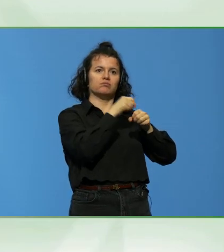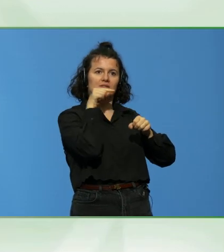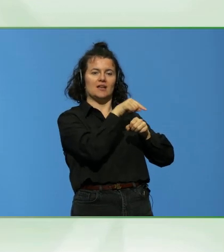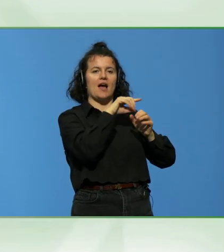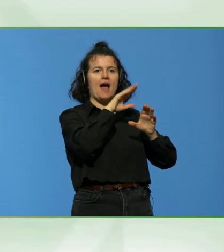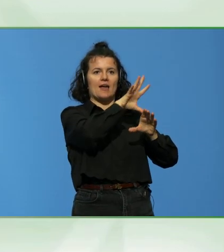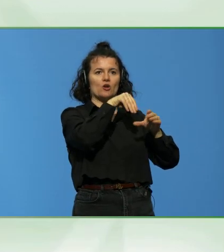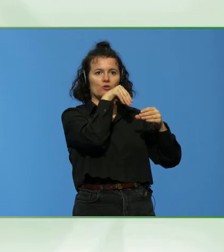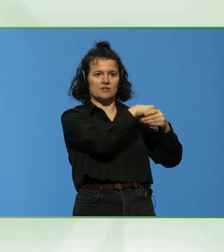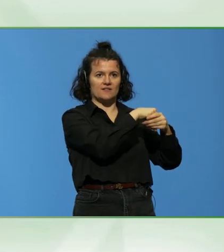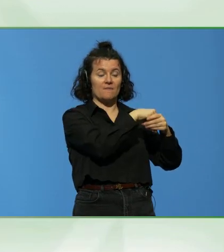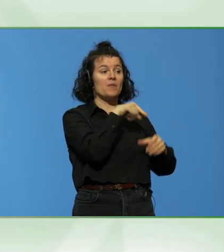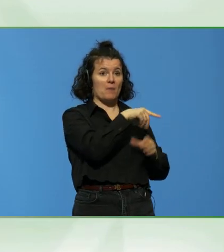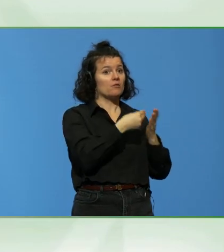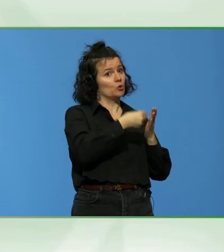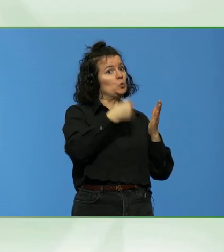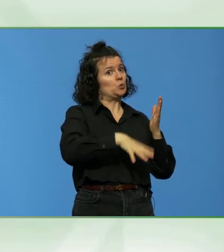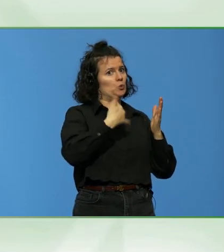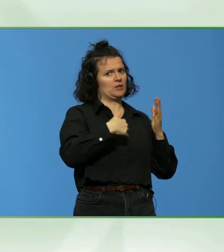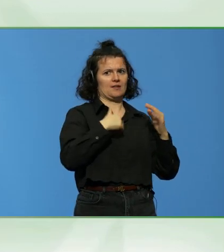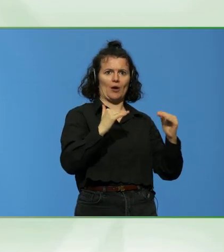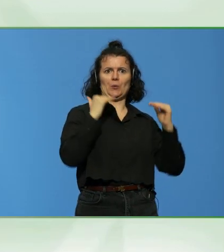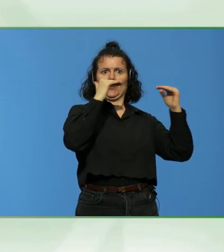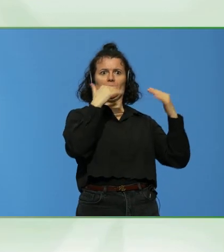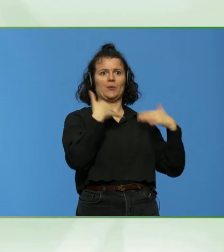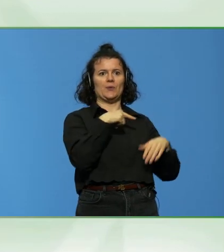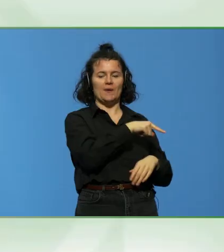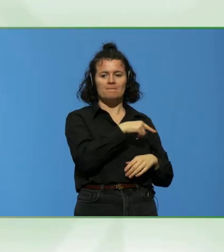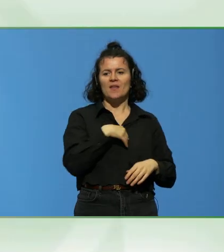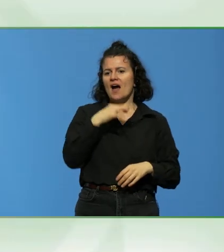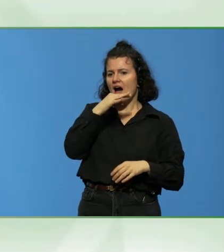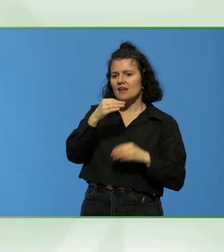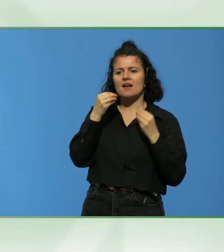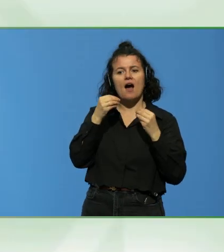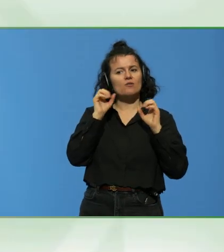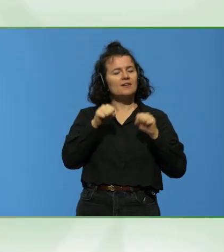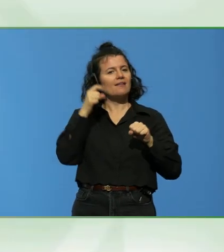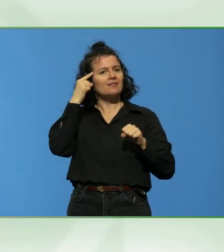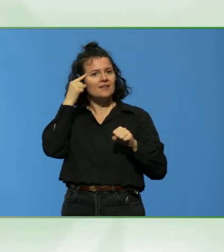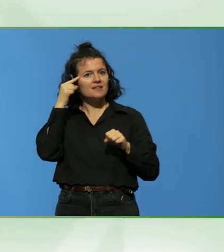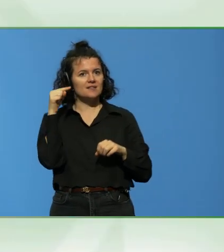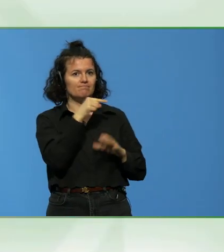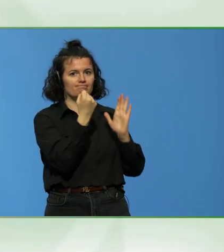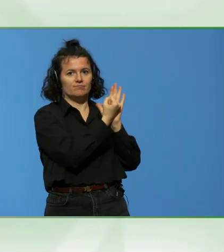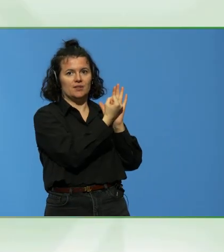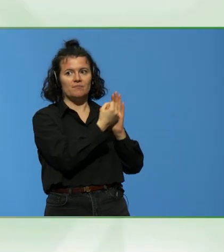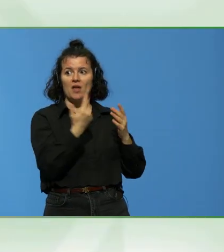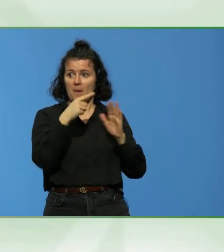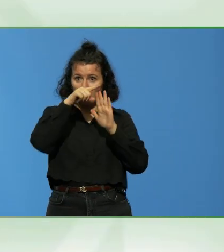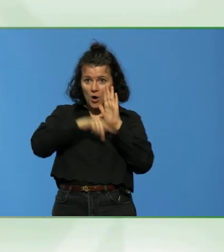look at quotas or policies? What do we think is the biggest incentive or the